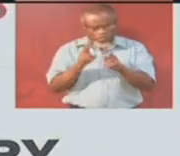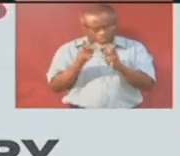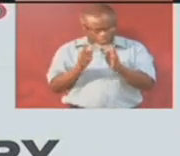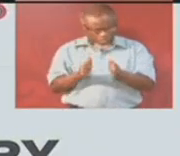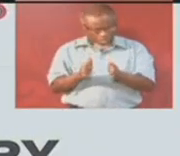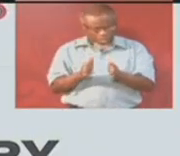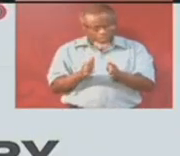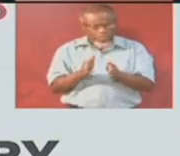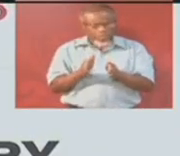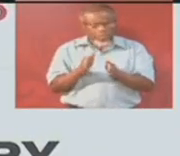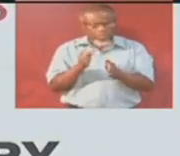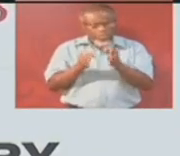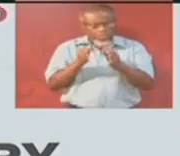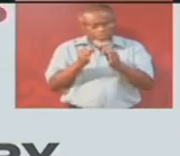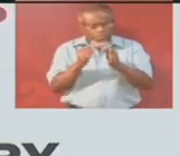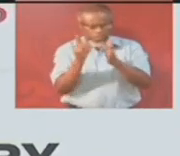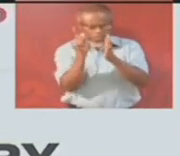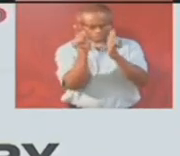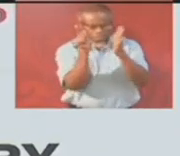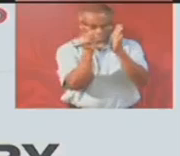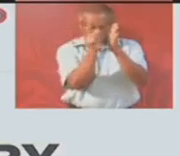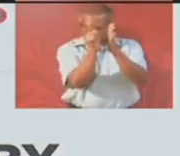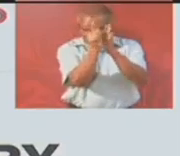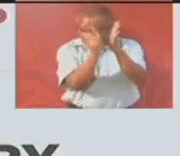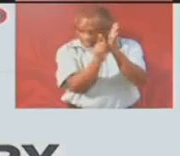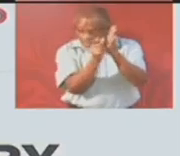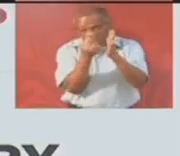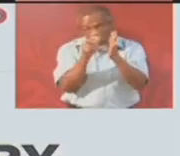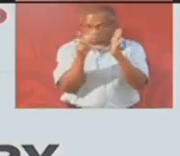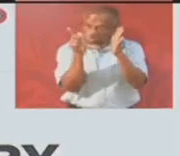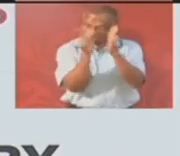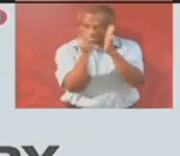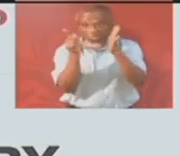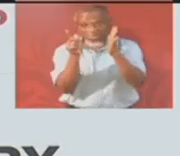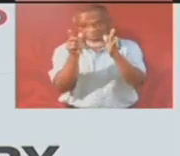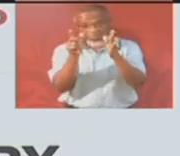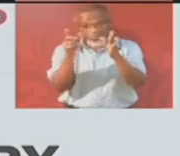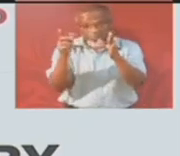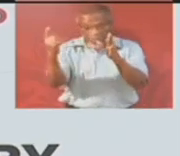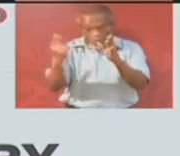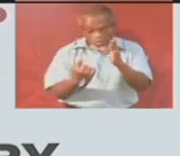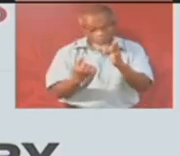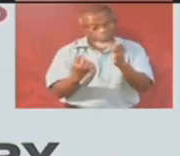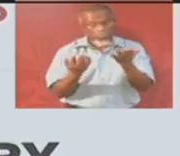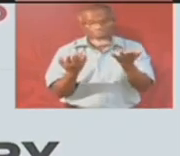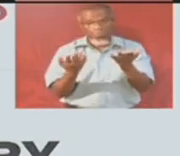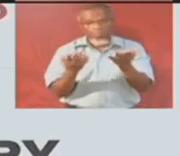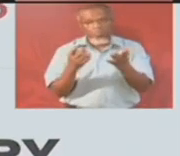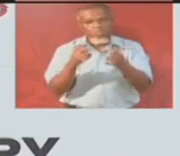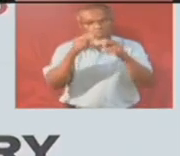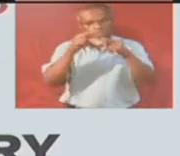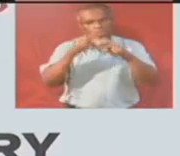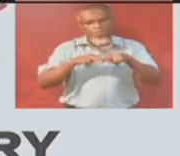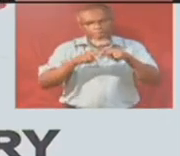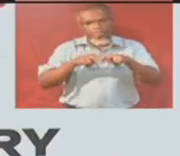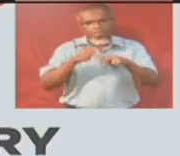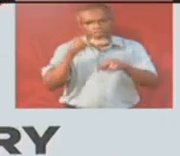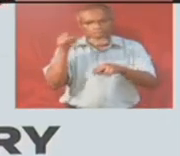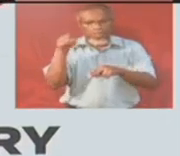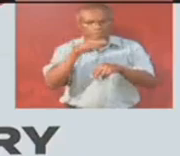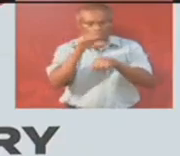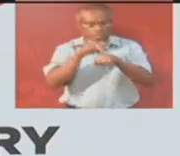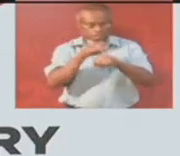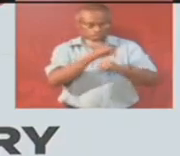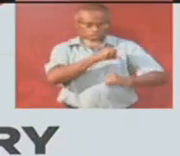person, and national security will make that determination. On the issue of vaccine supply chain, as I have